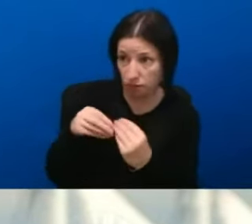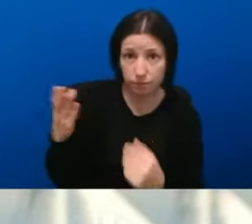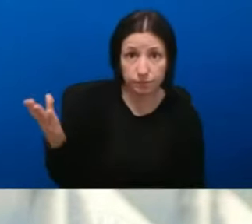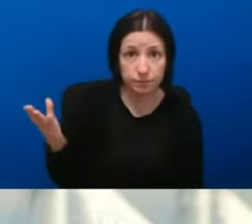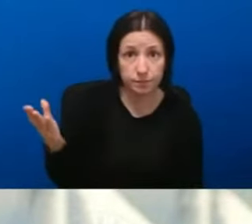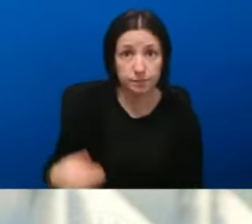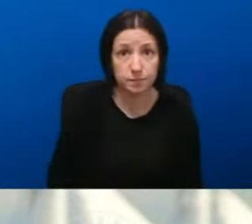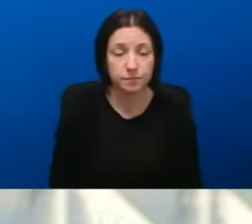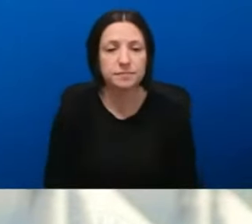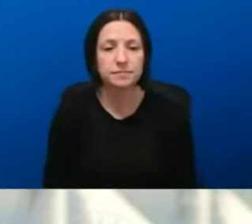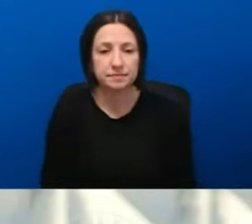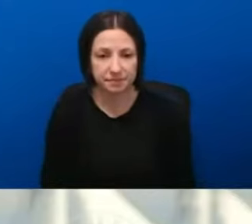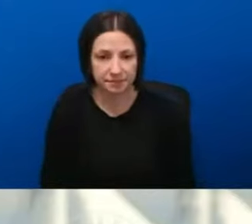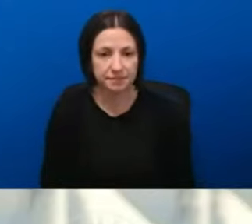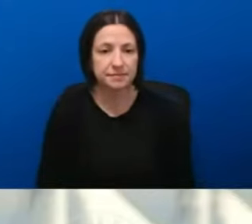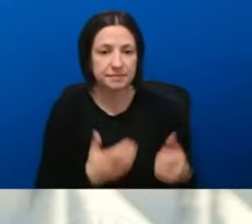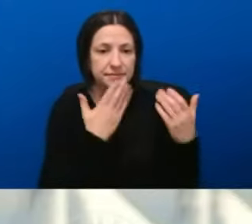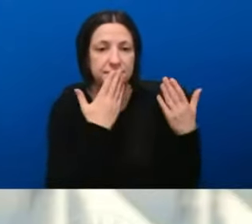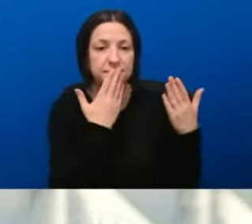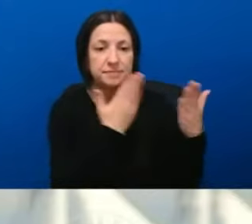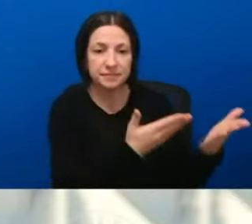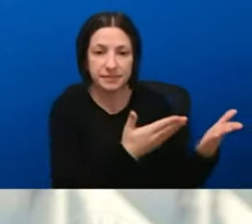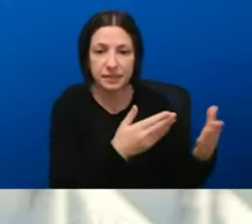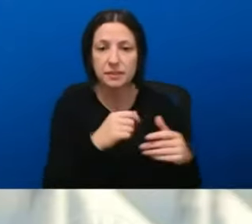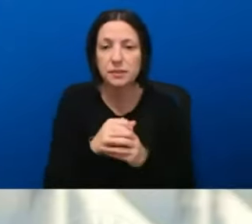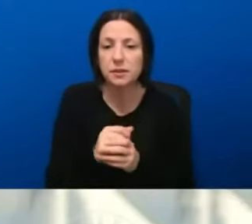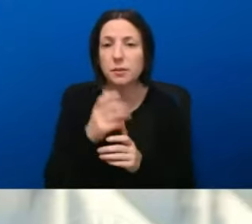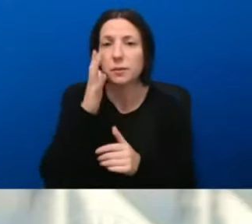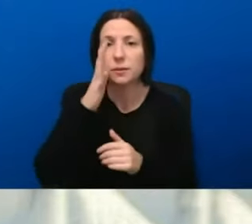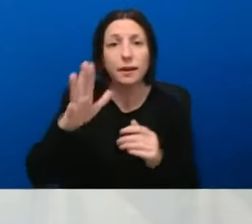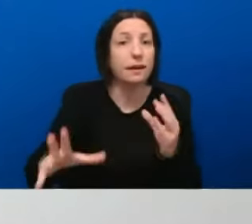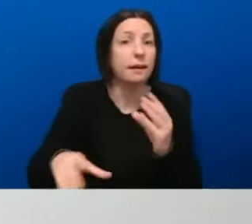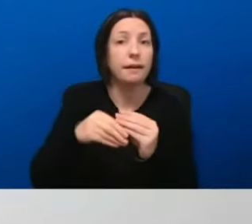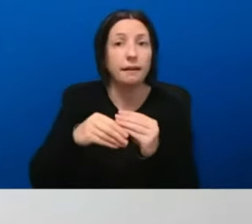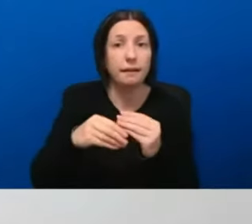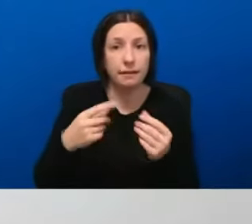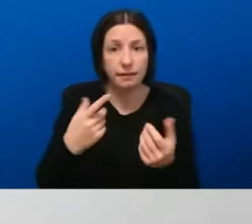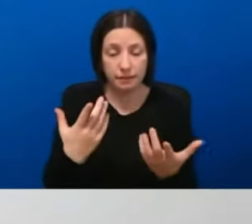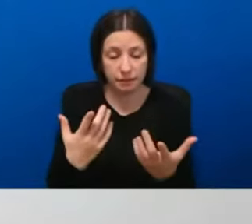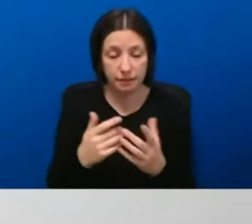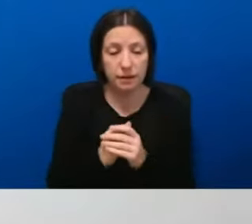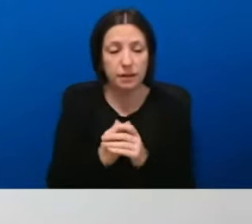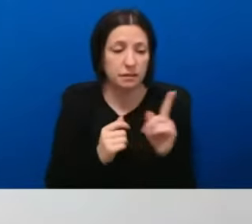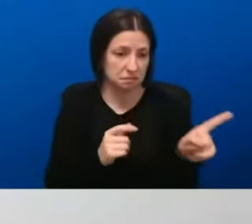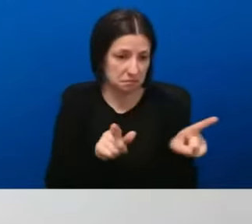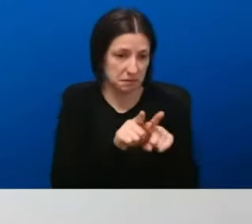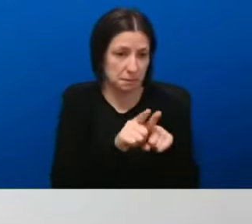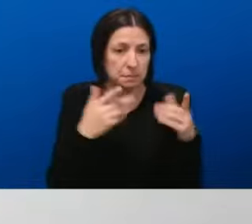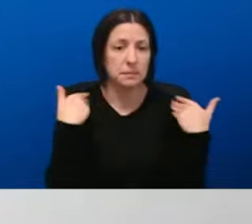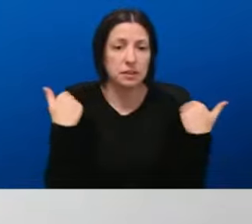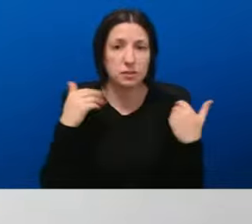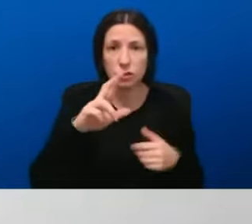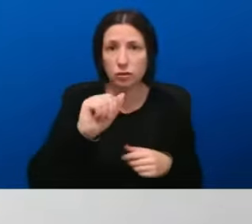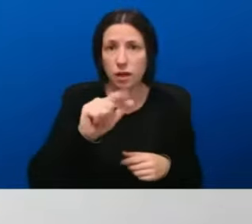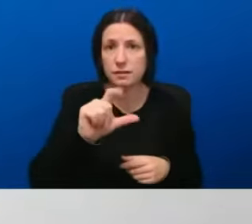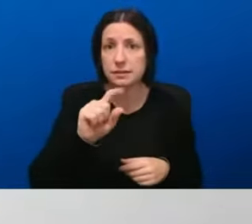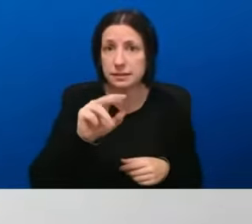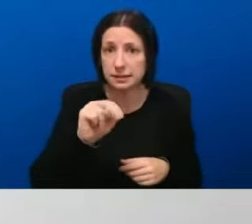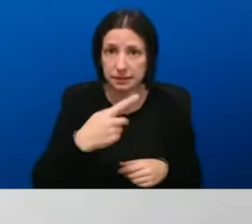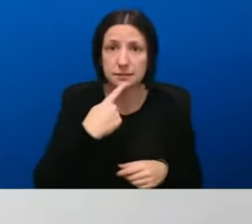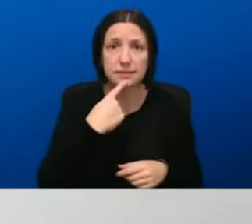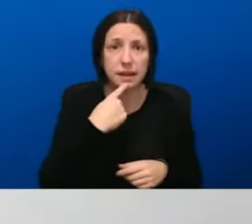further comments, Connie, please go ahead. Thank you, Minister Ralston. Just to add into the space of that, as Minister Ralston has said,